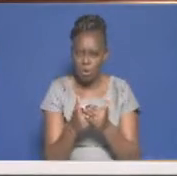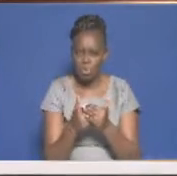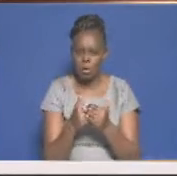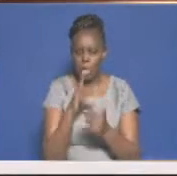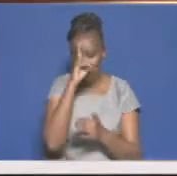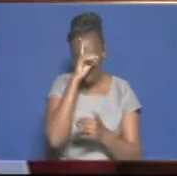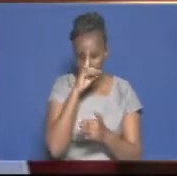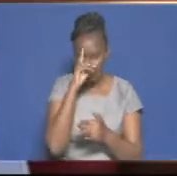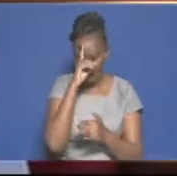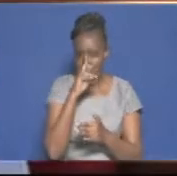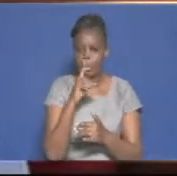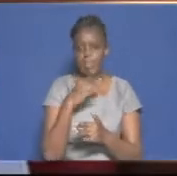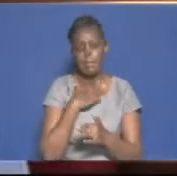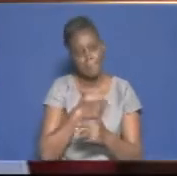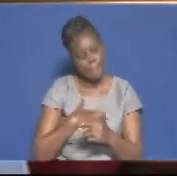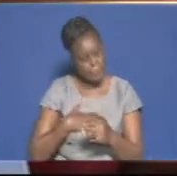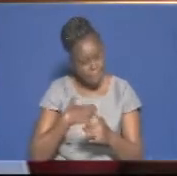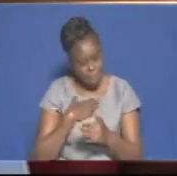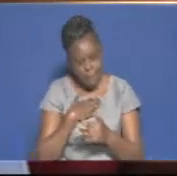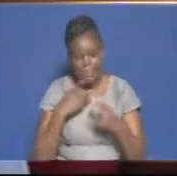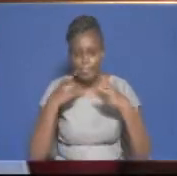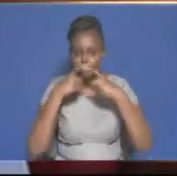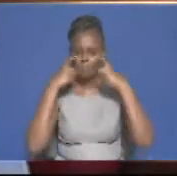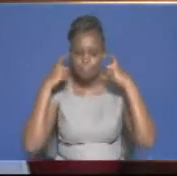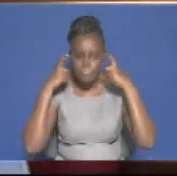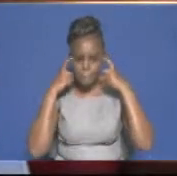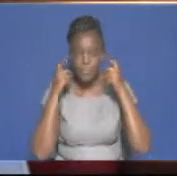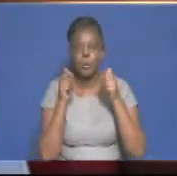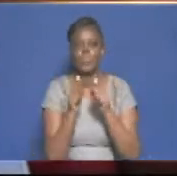seriously and kindly just wear your mask properly.